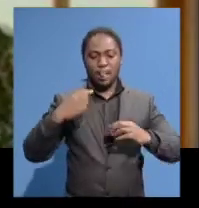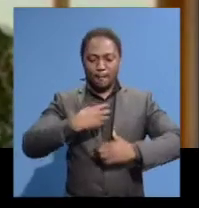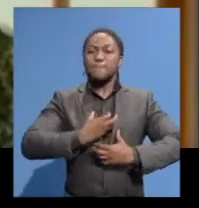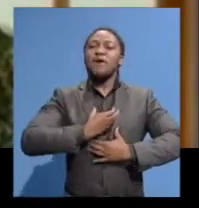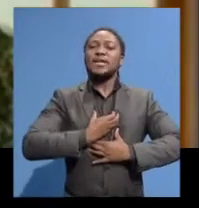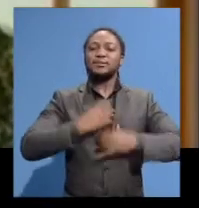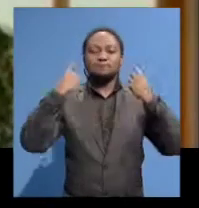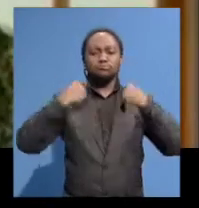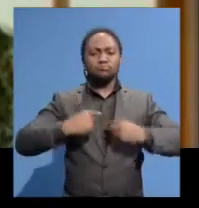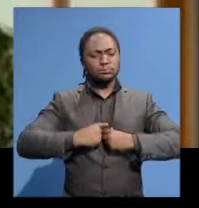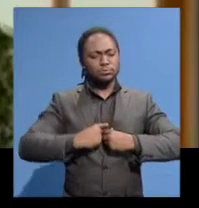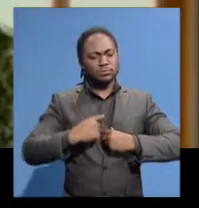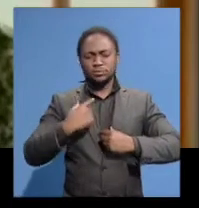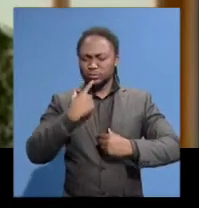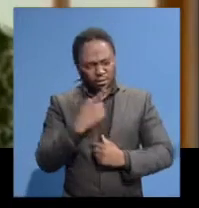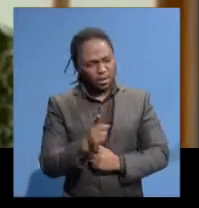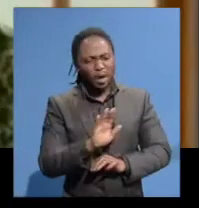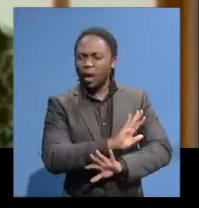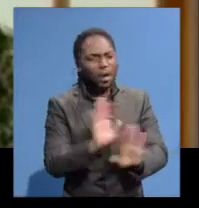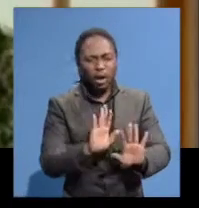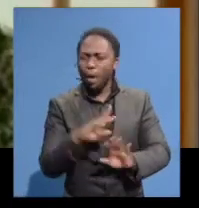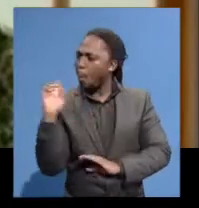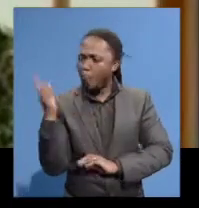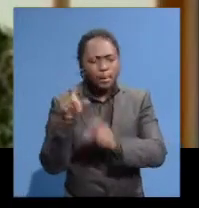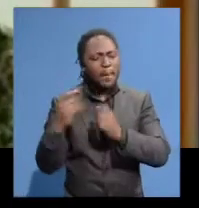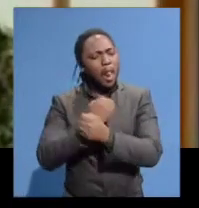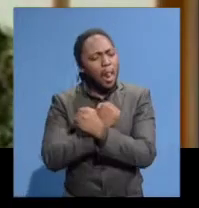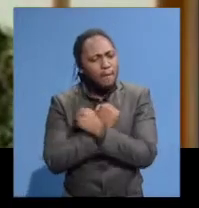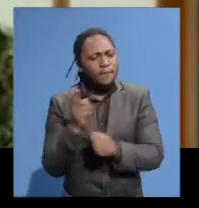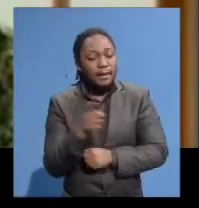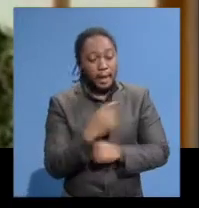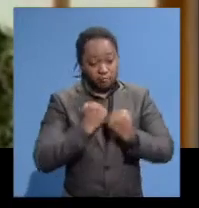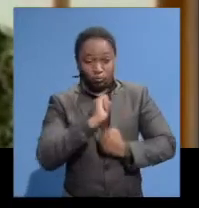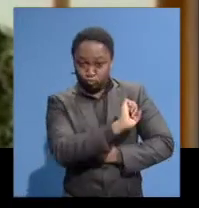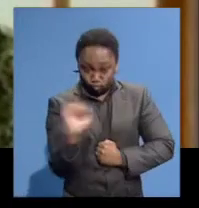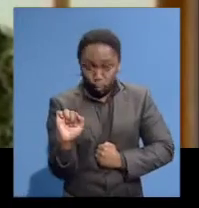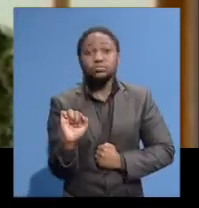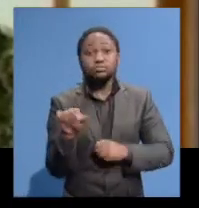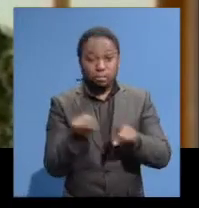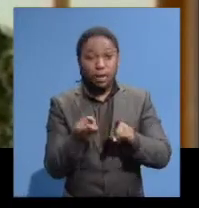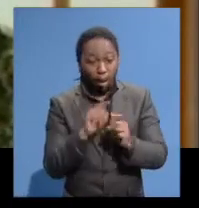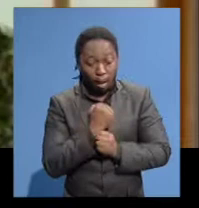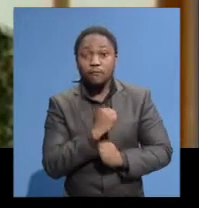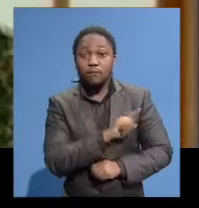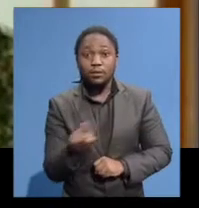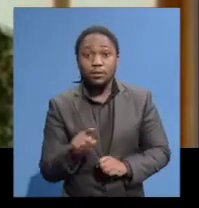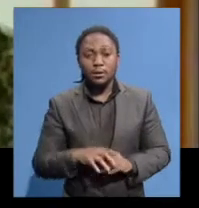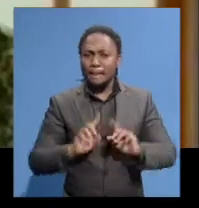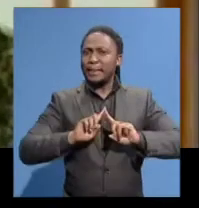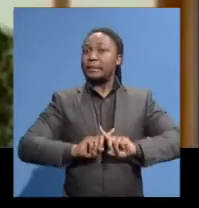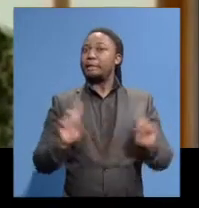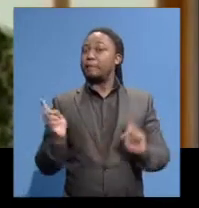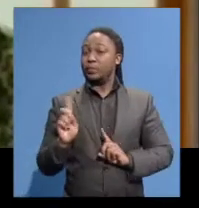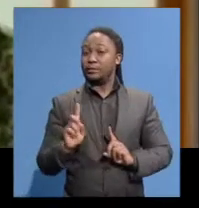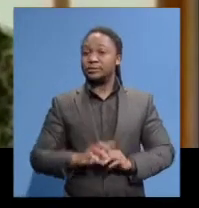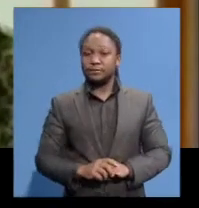I then said to them that no, everybody loves you, including your parents. The only difference is